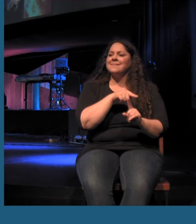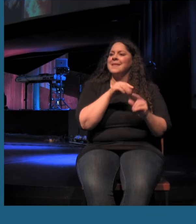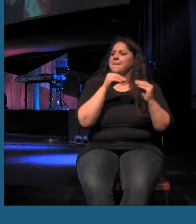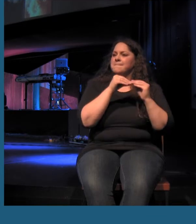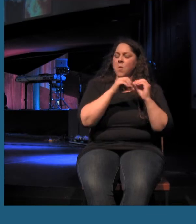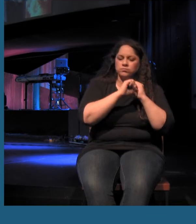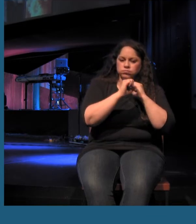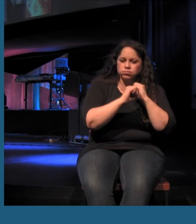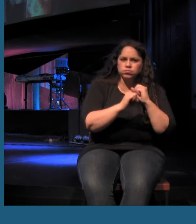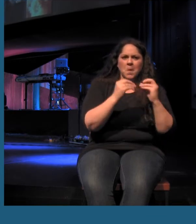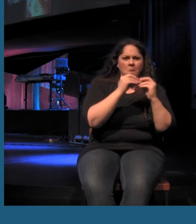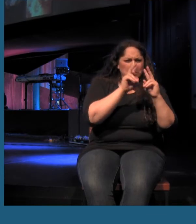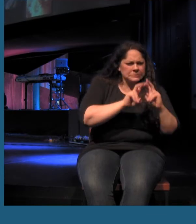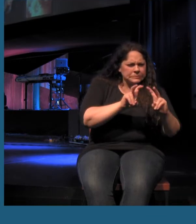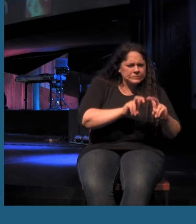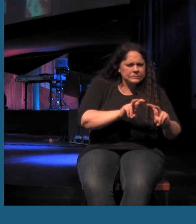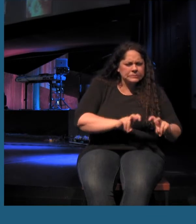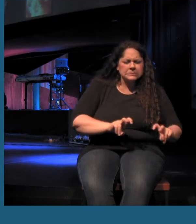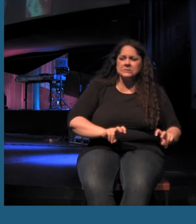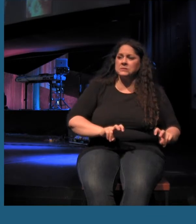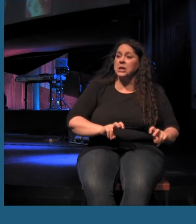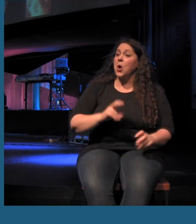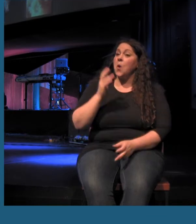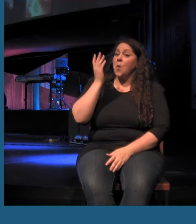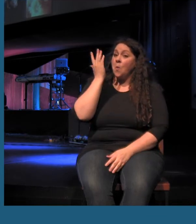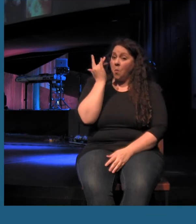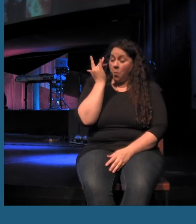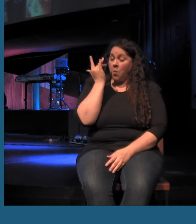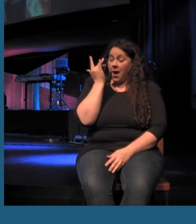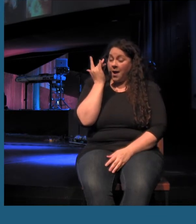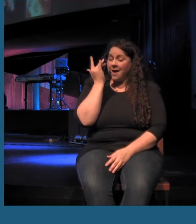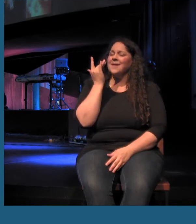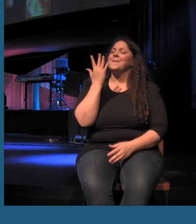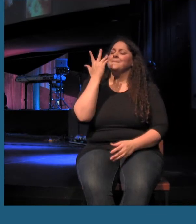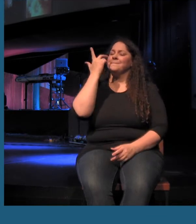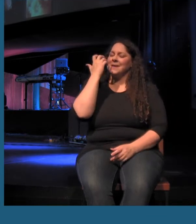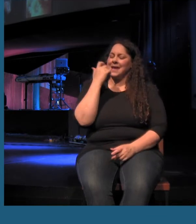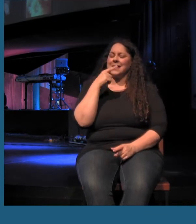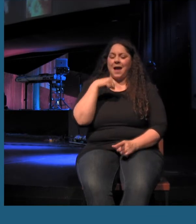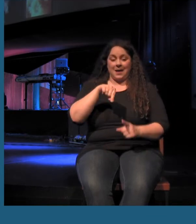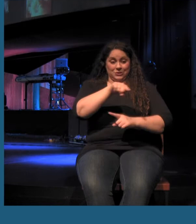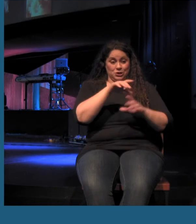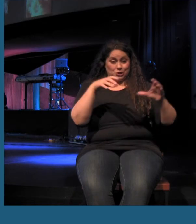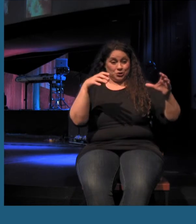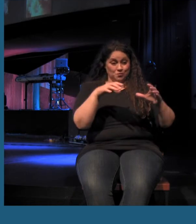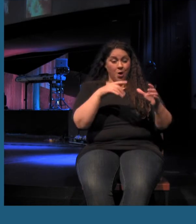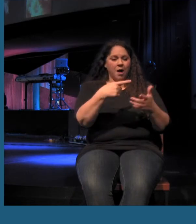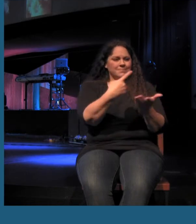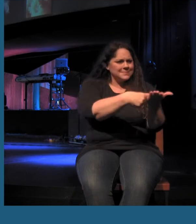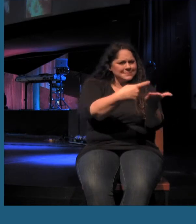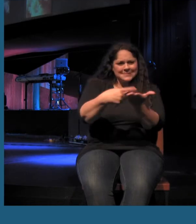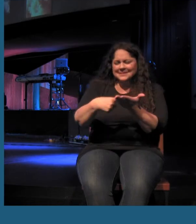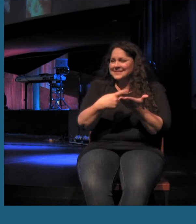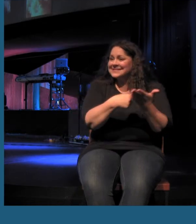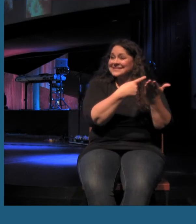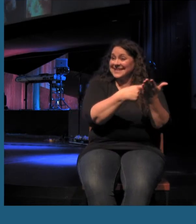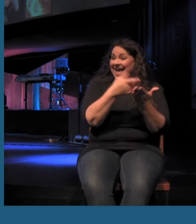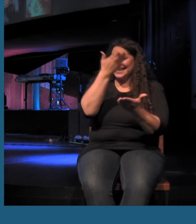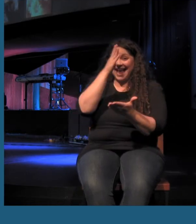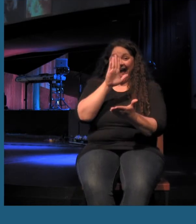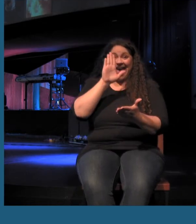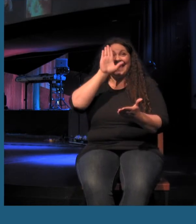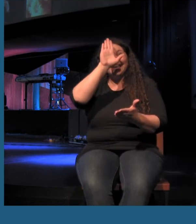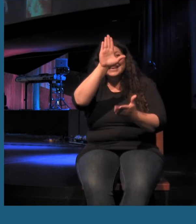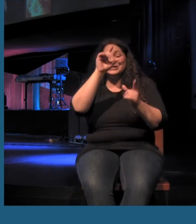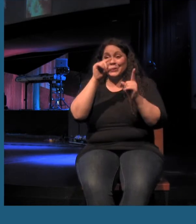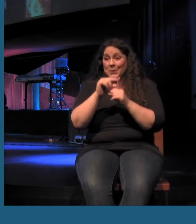groups because it is our primary place of discipleship. And when people discuss God's word, it leads